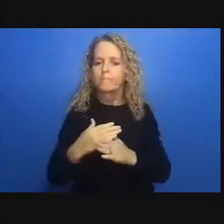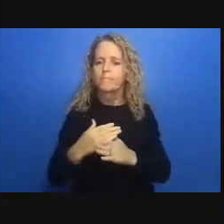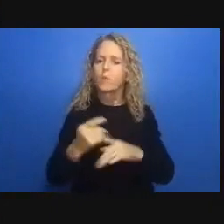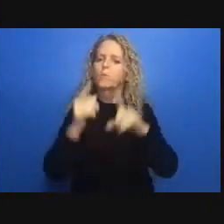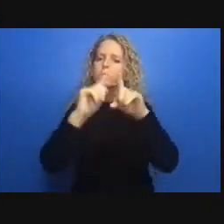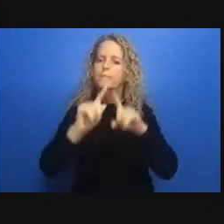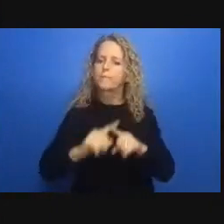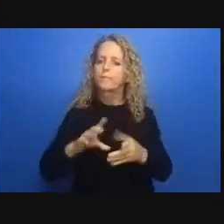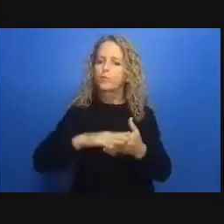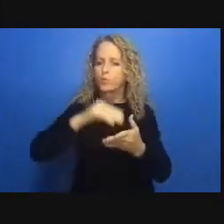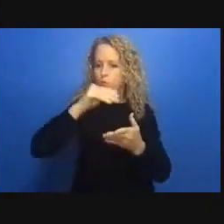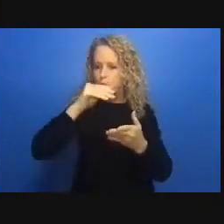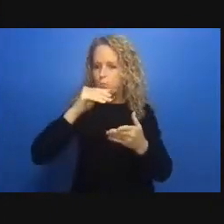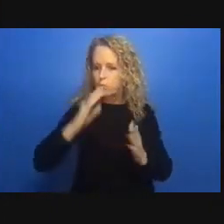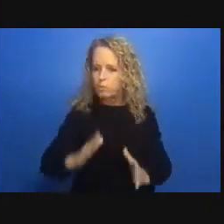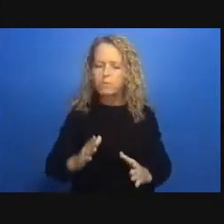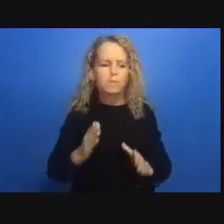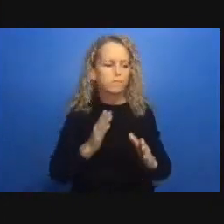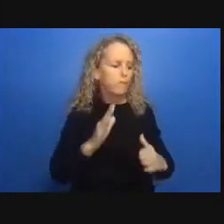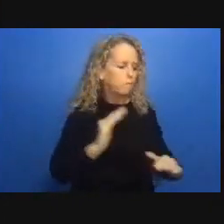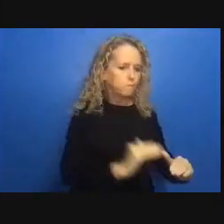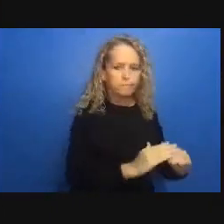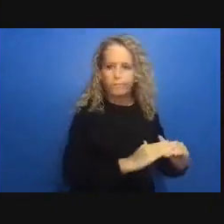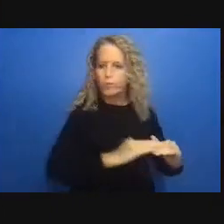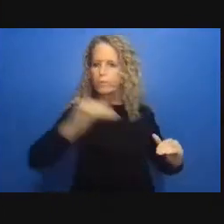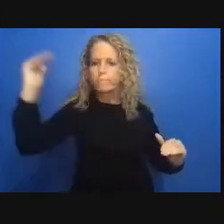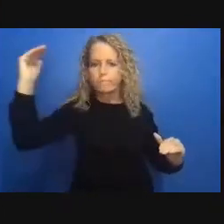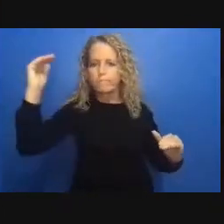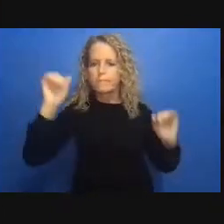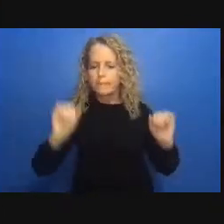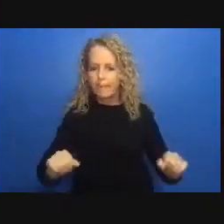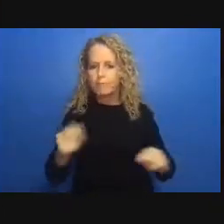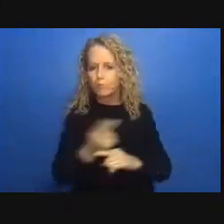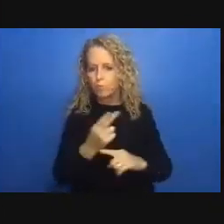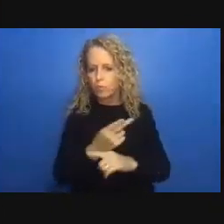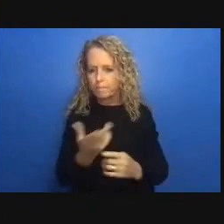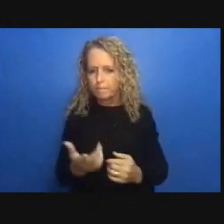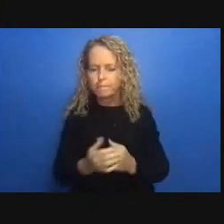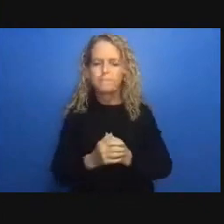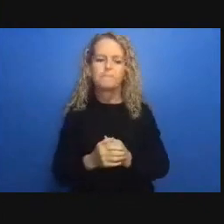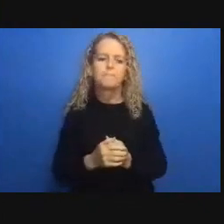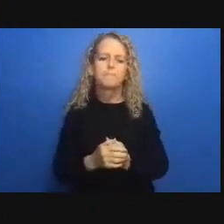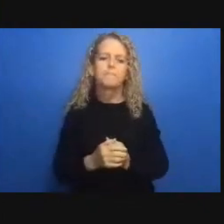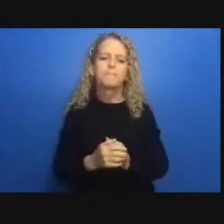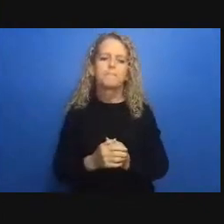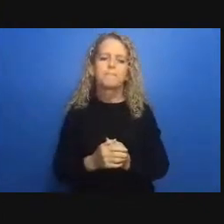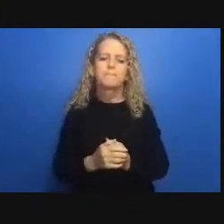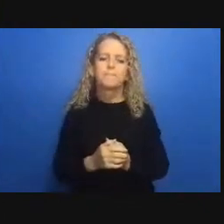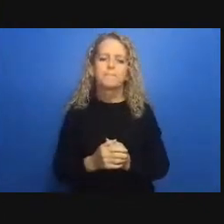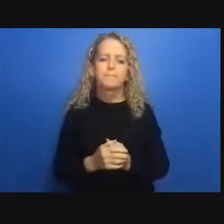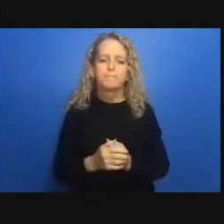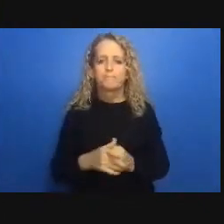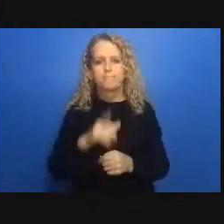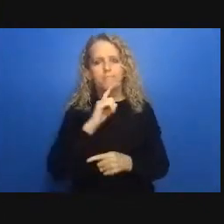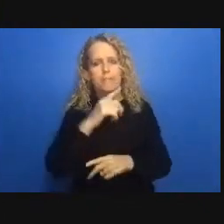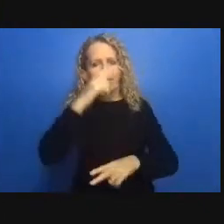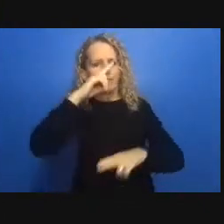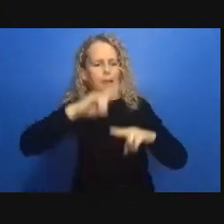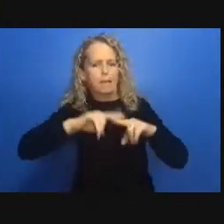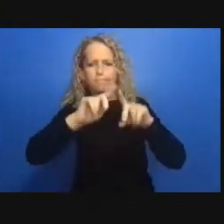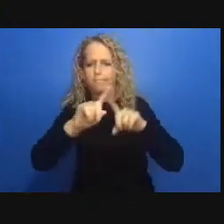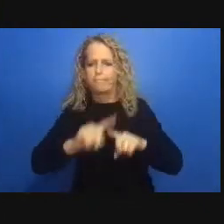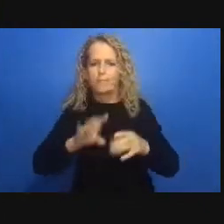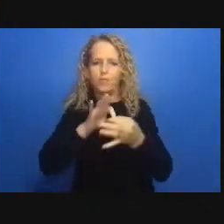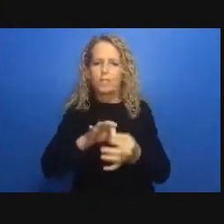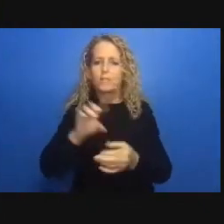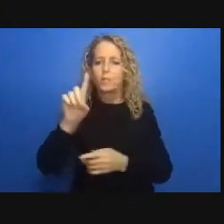different education delivery systems. So there's a lot of really fun stuff that we can do with digital programming to